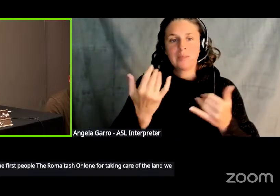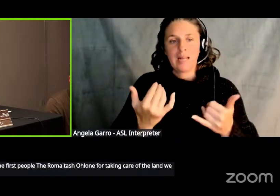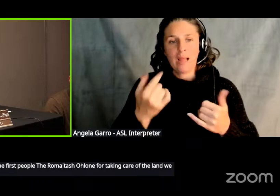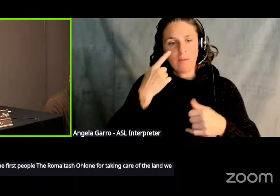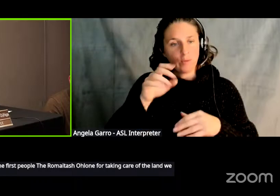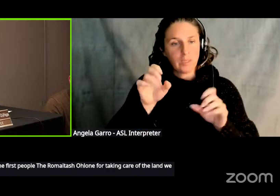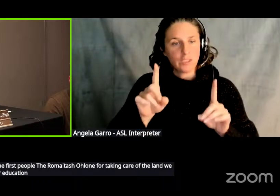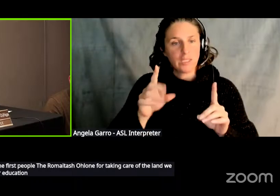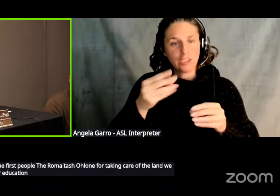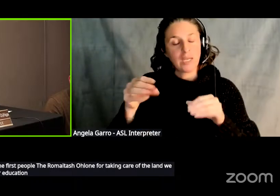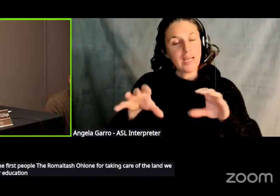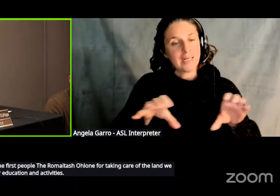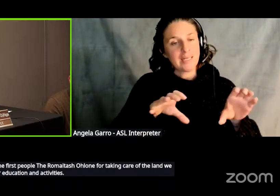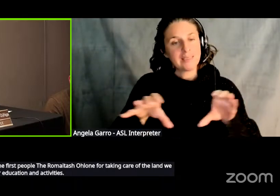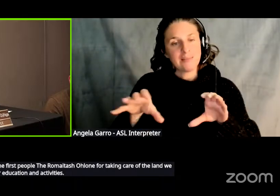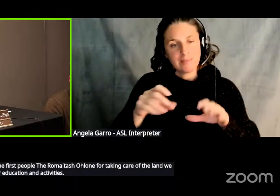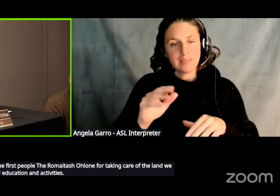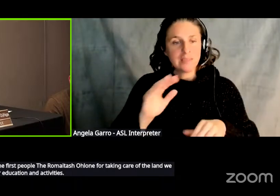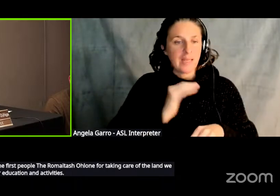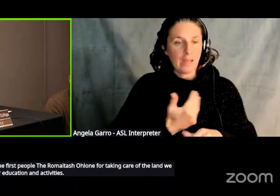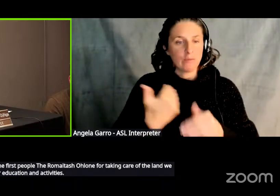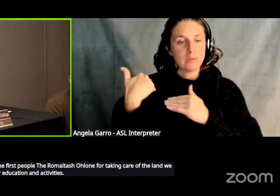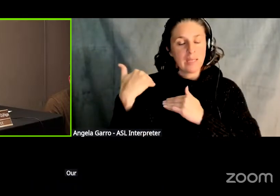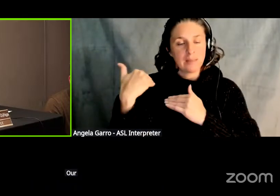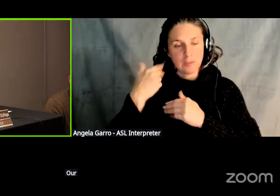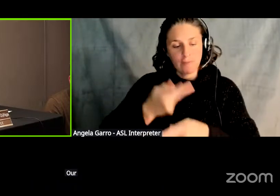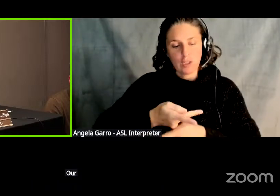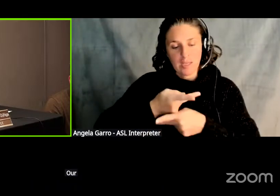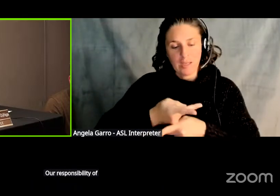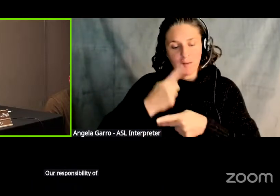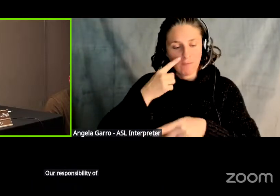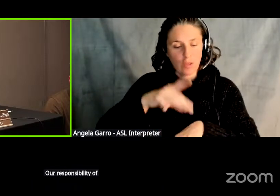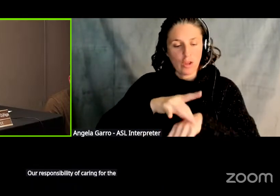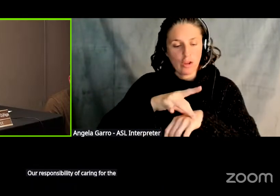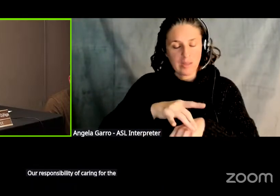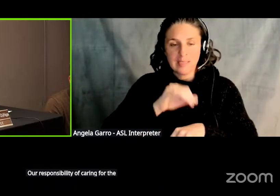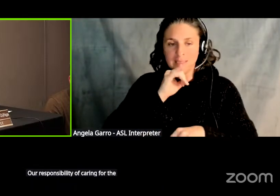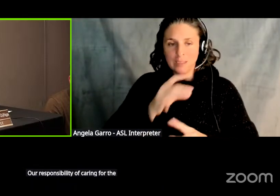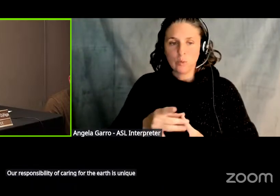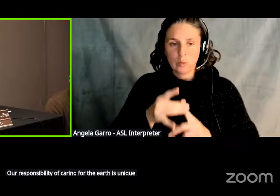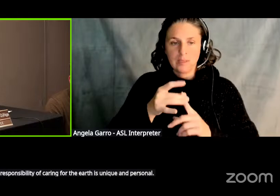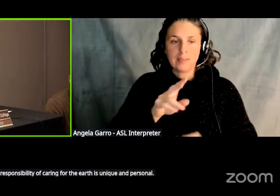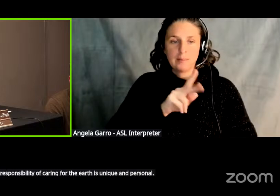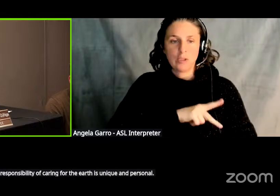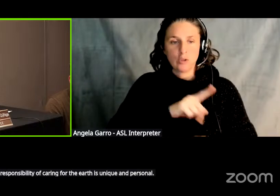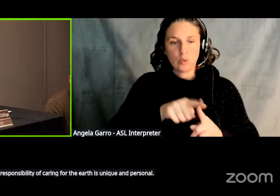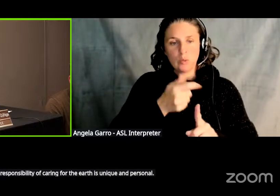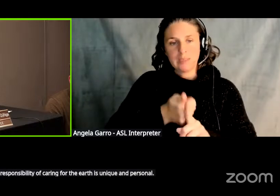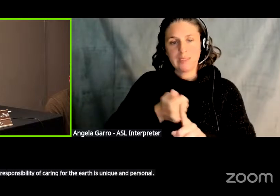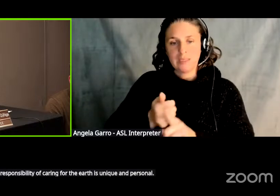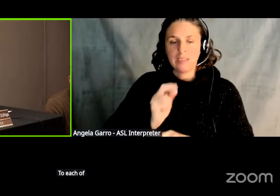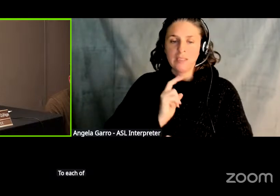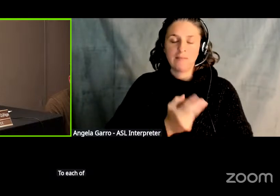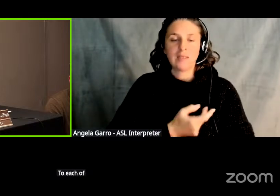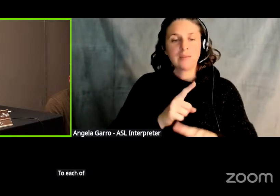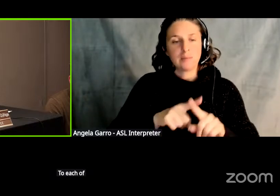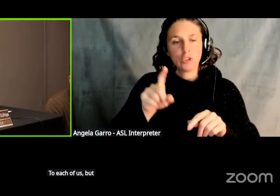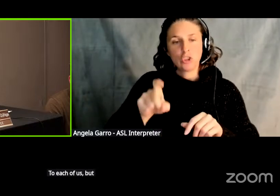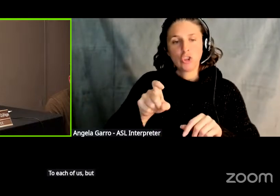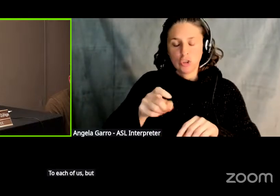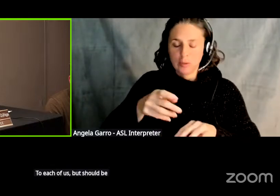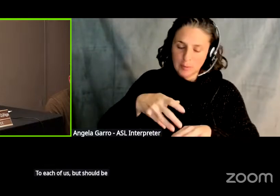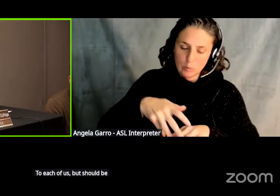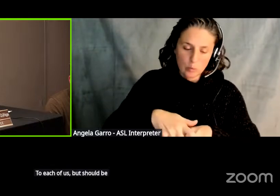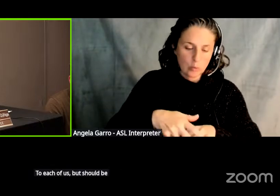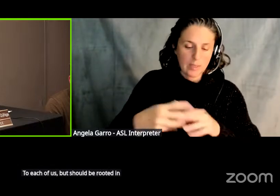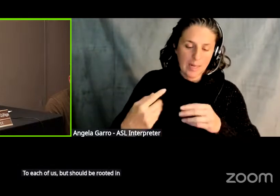and activities. Our responsibility of caring for the earth is unique and personal to each of us, but should be rooted in